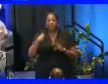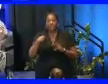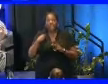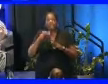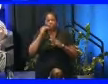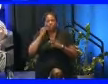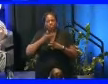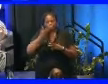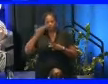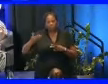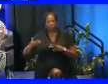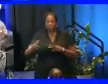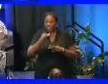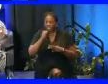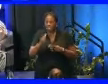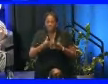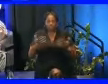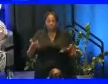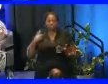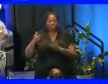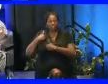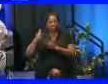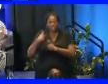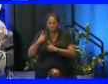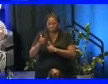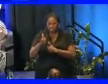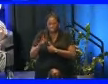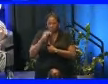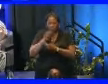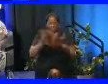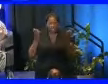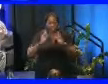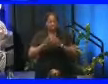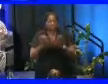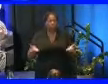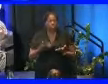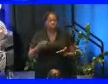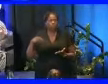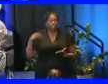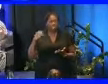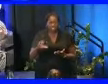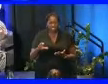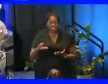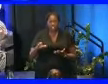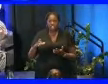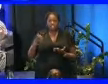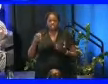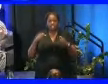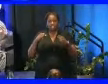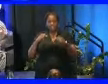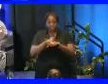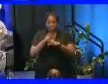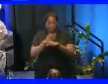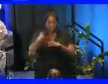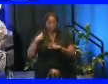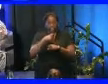time to time, but not as many. We have veterans that are homeless and families here, right here in Washington, D.C., over 5, they go to fight for